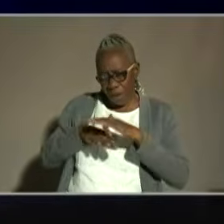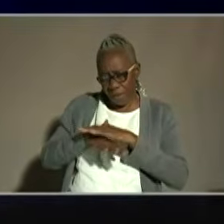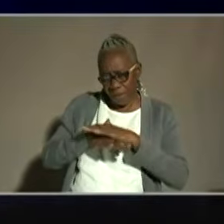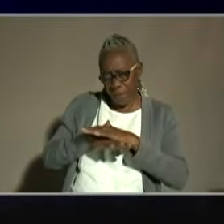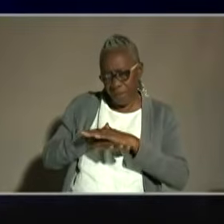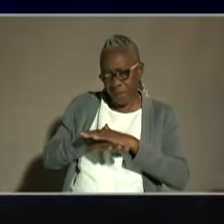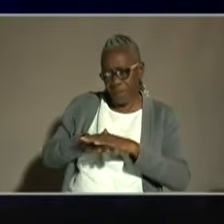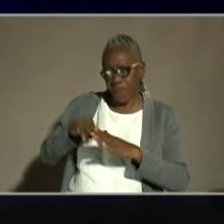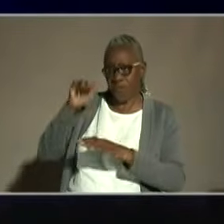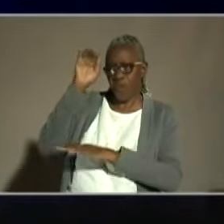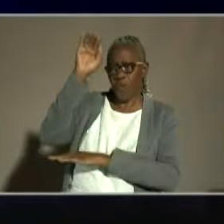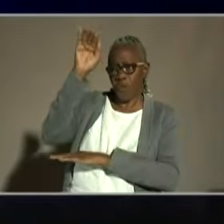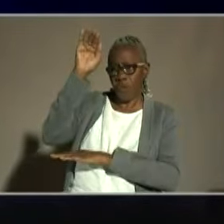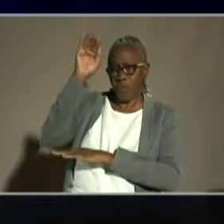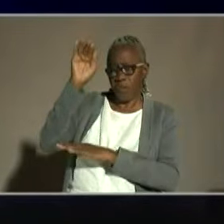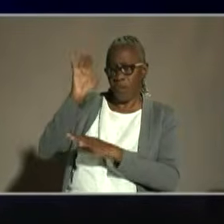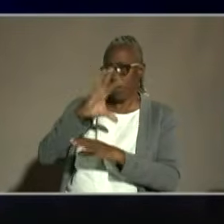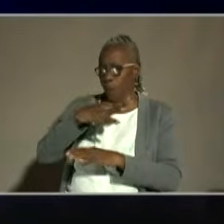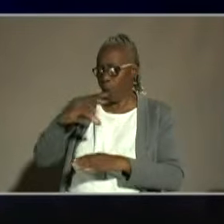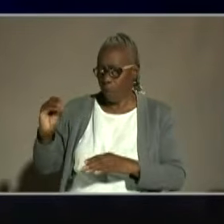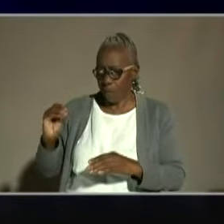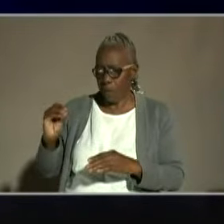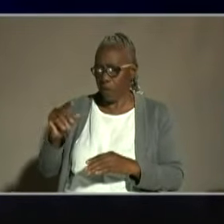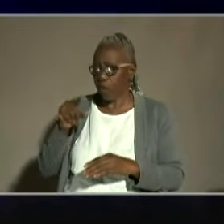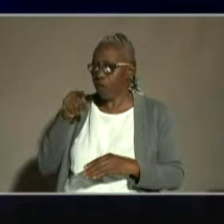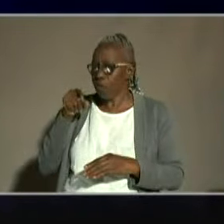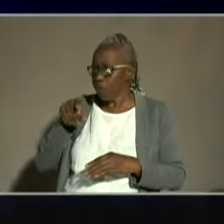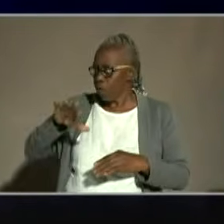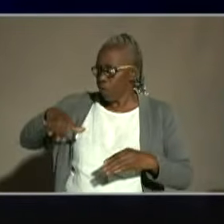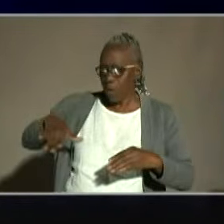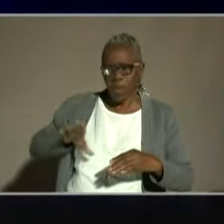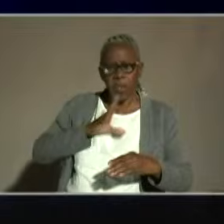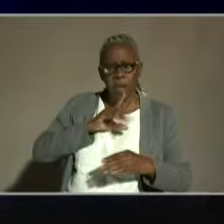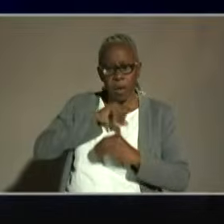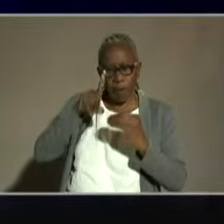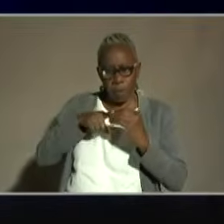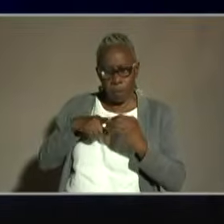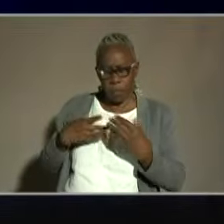overseas companies for which you have not disclosed?